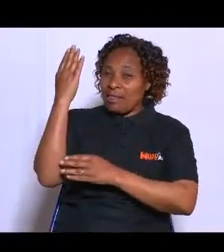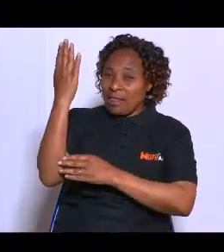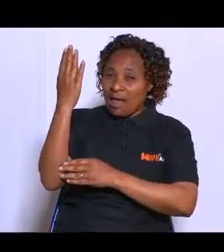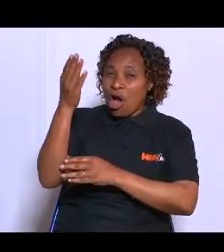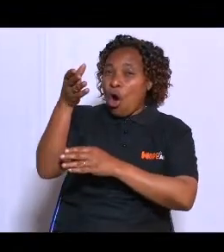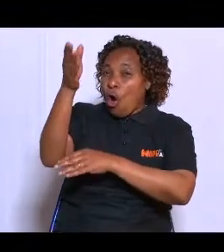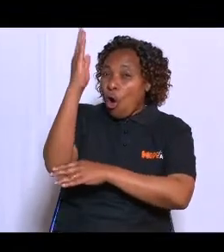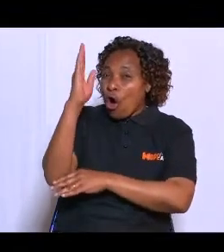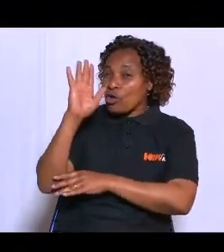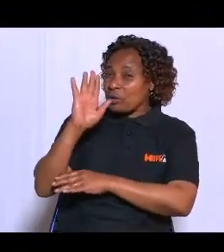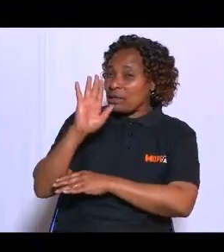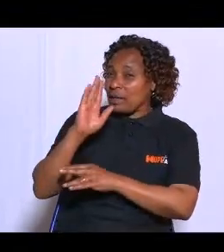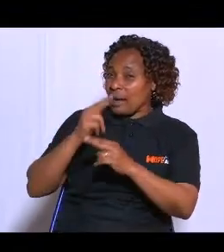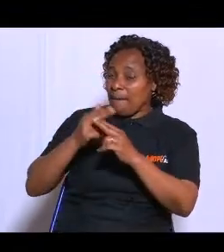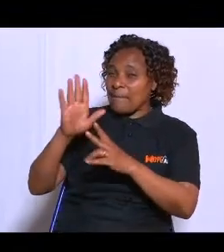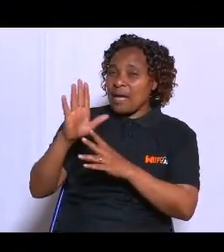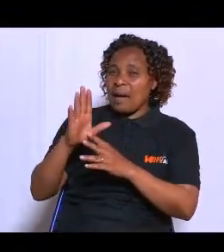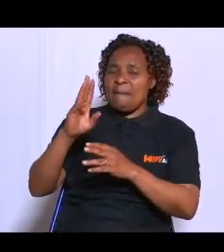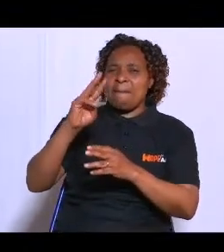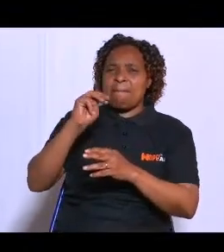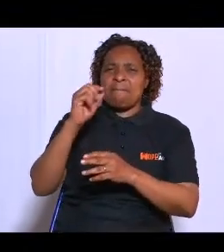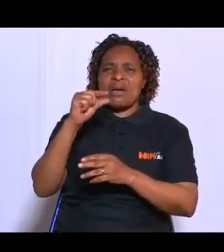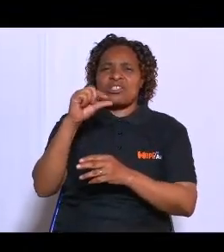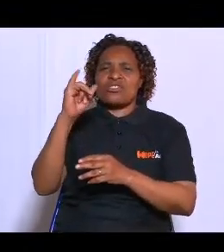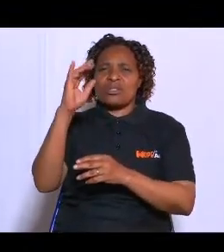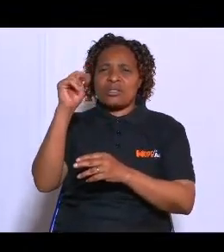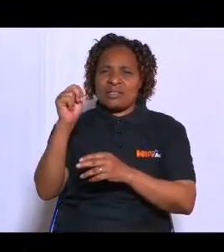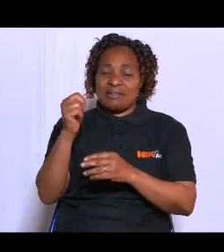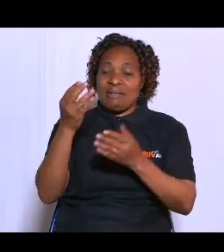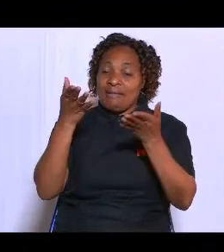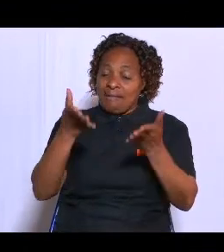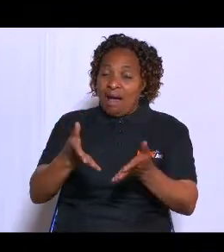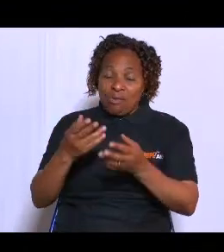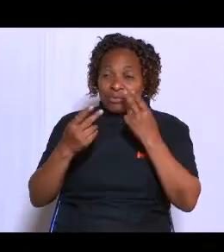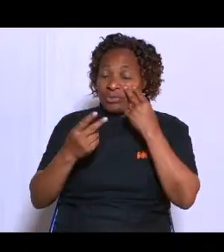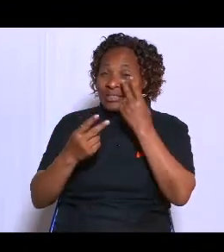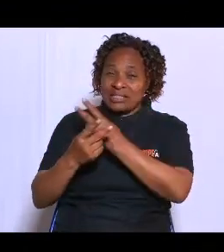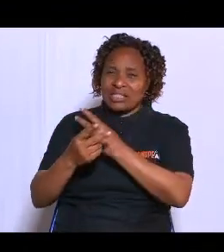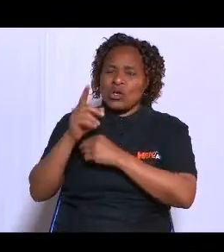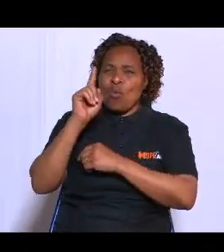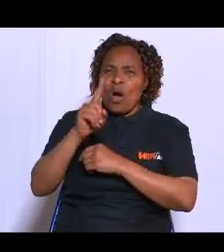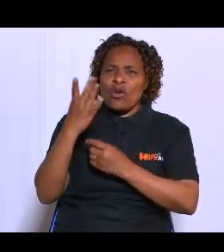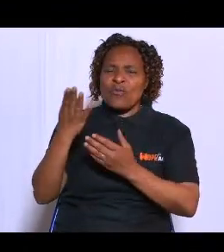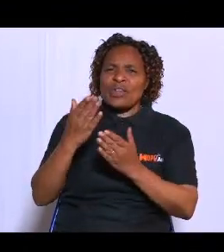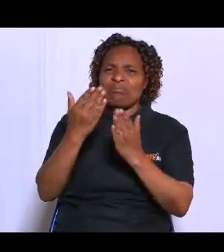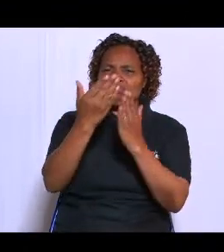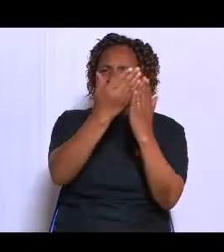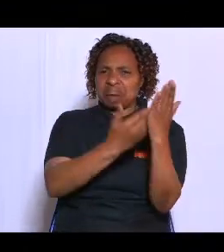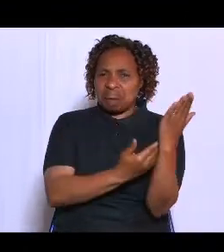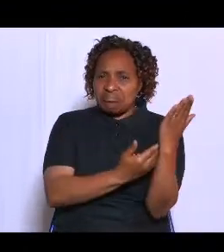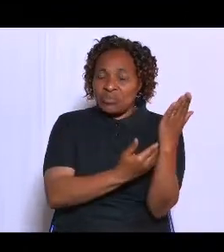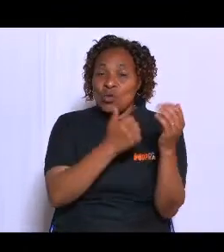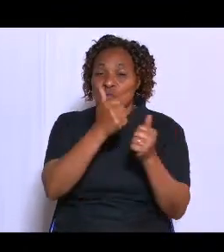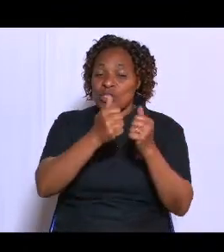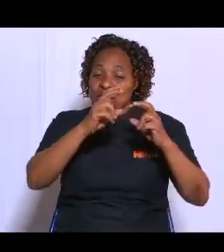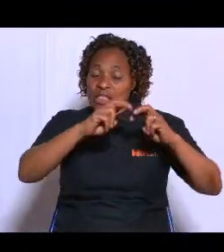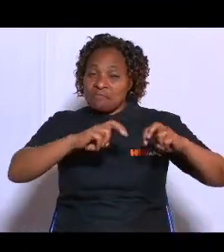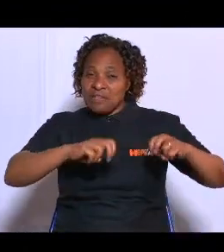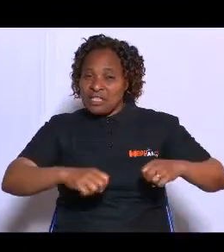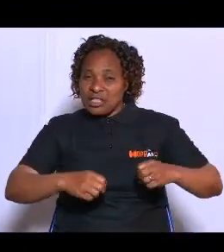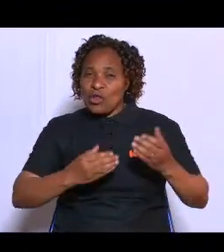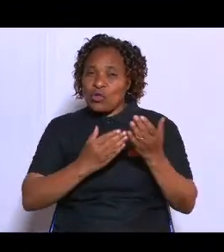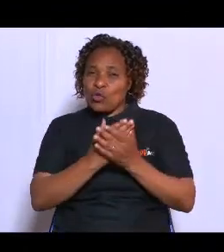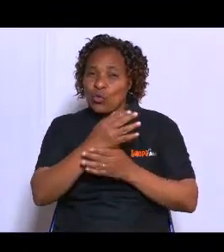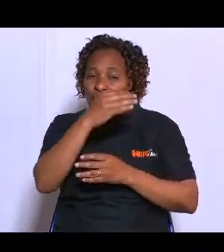Belle Marduk and again here you have one of the tablets that was discovered by the